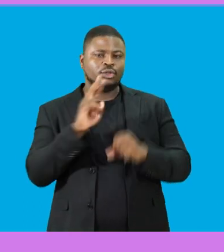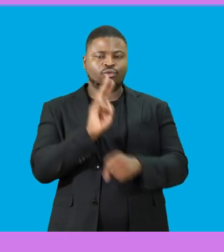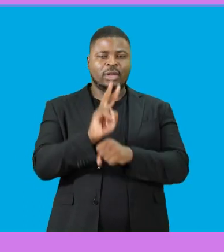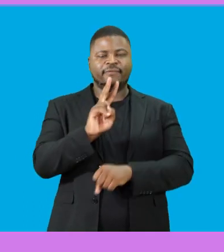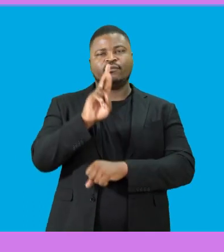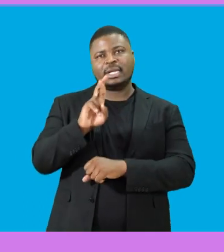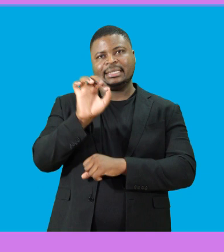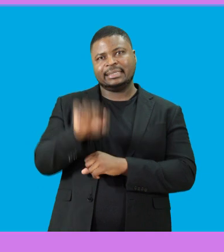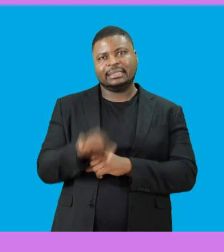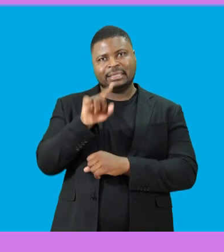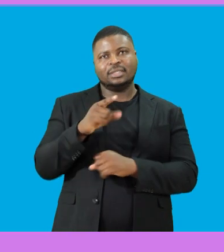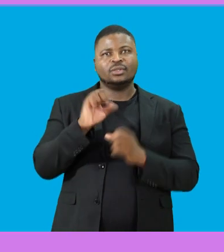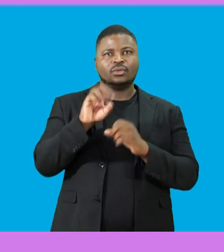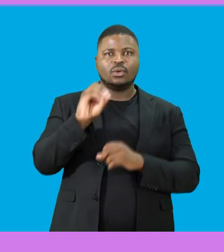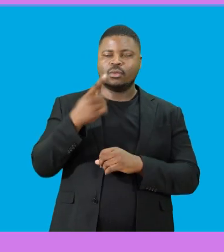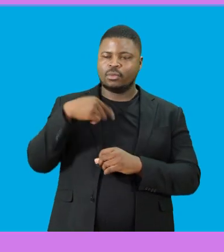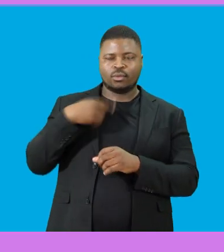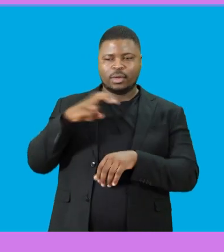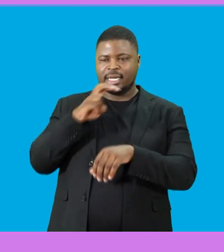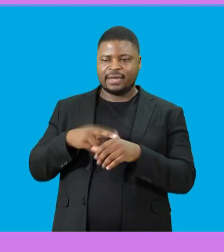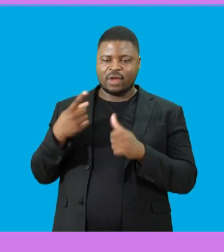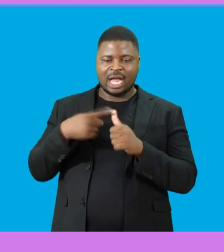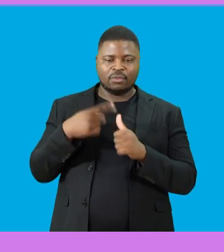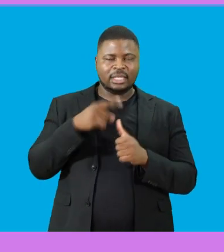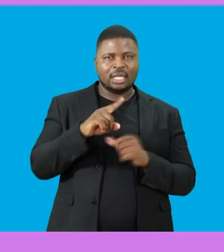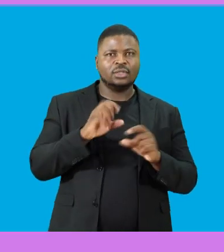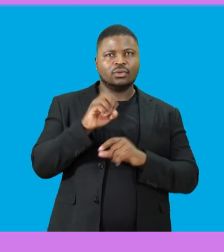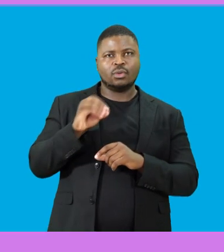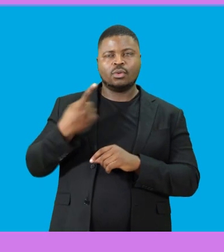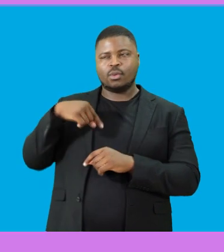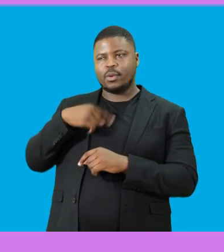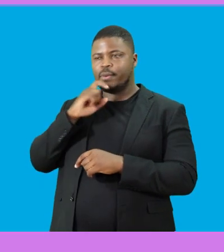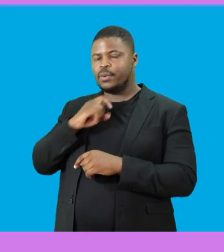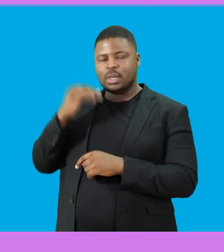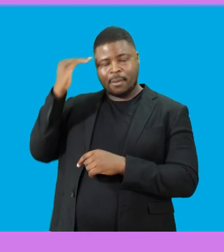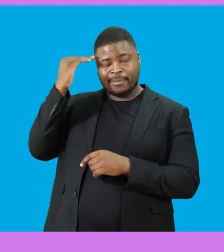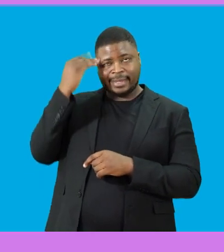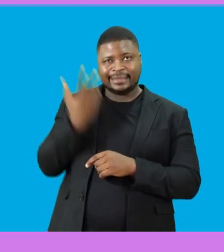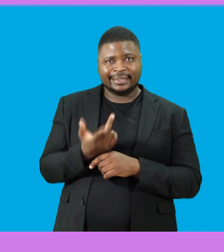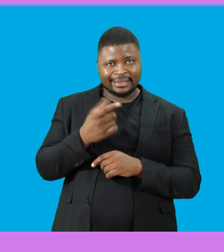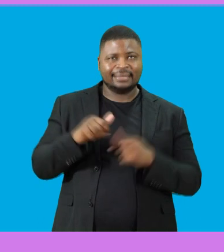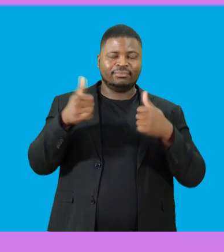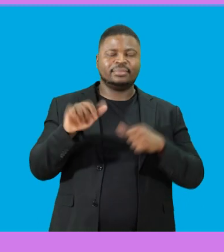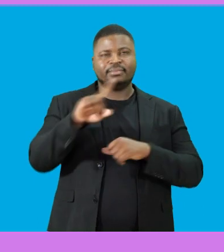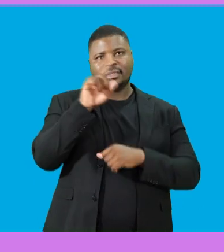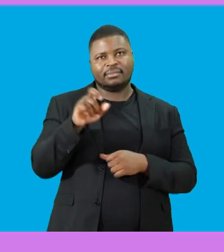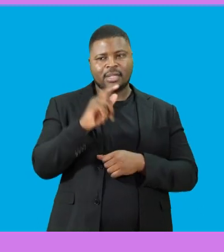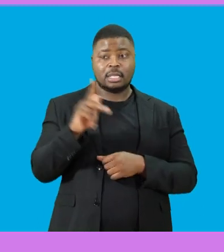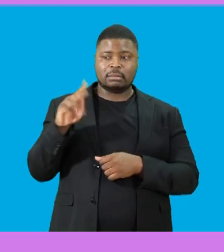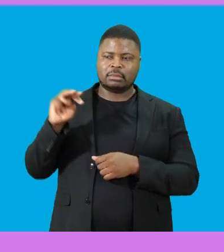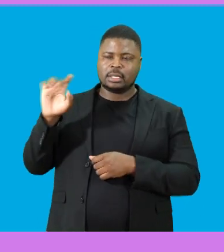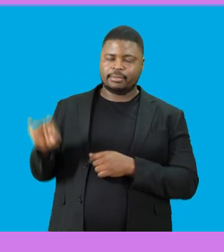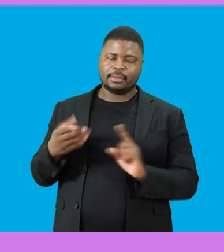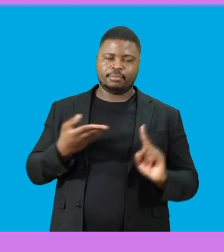calculator. We used our calculators in our brains. We go to the next question. The next question says,